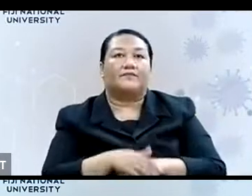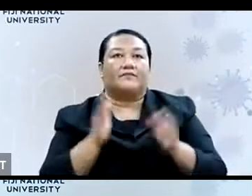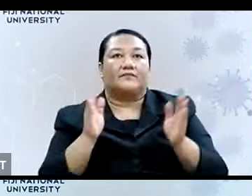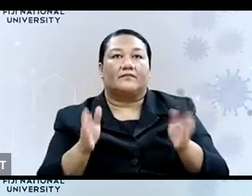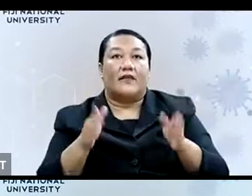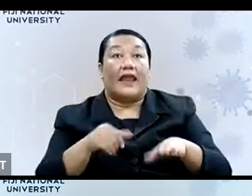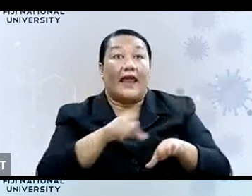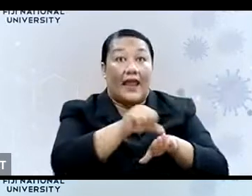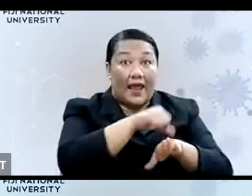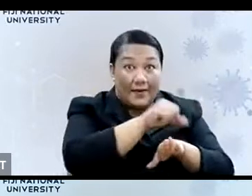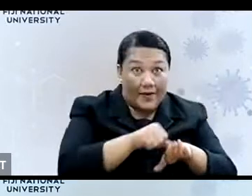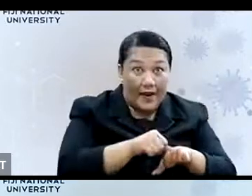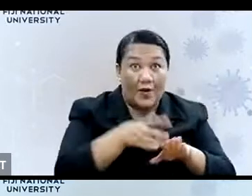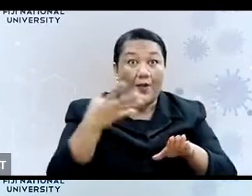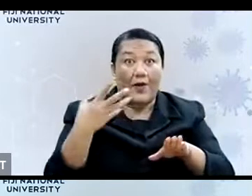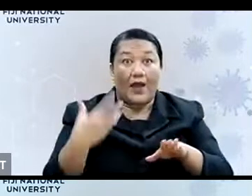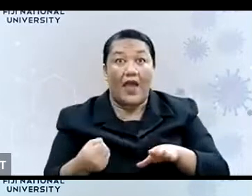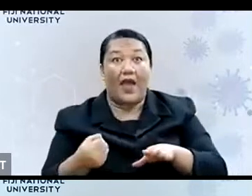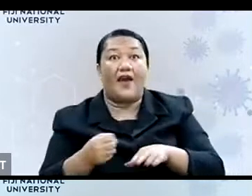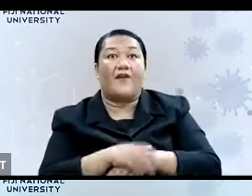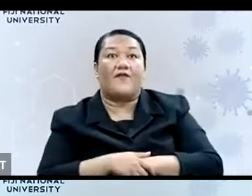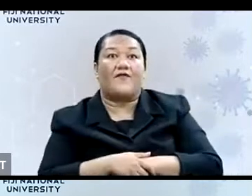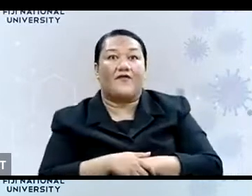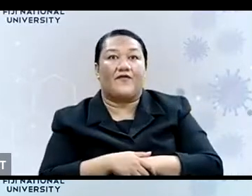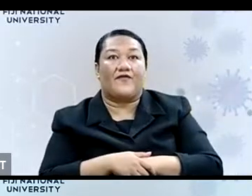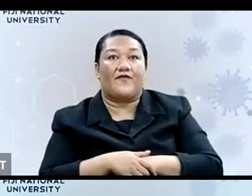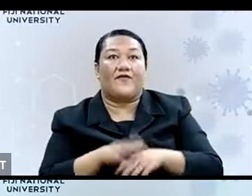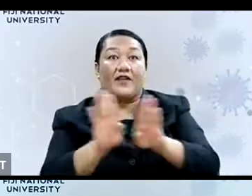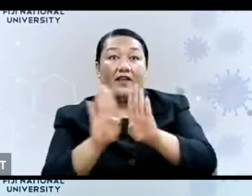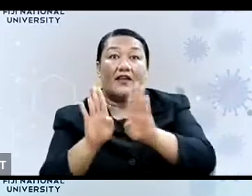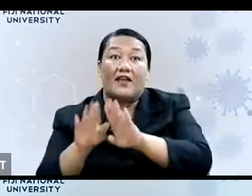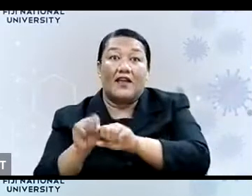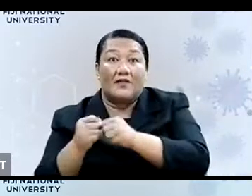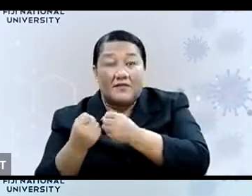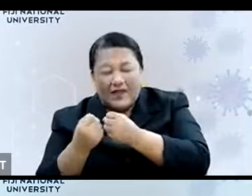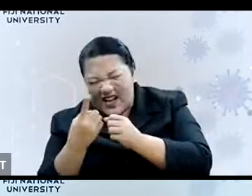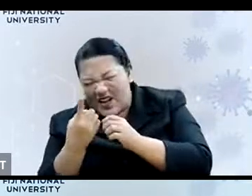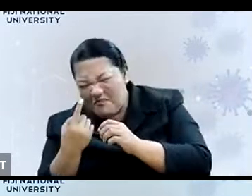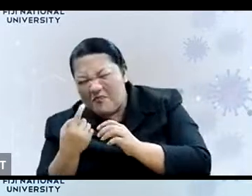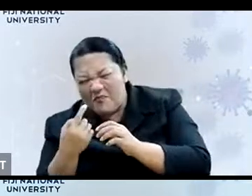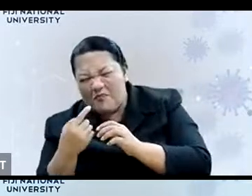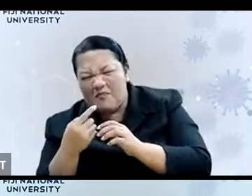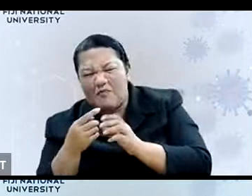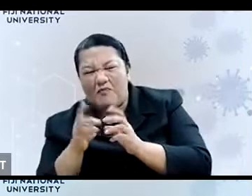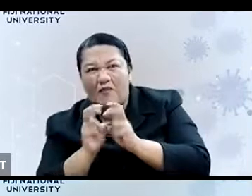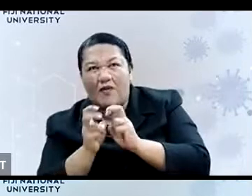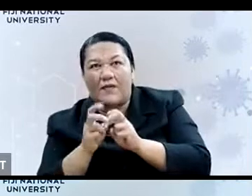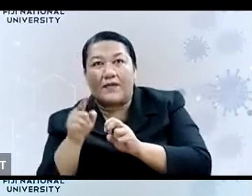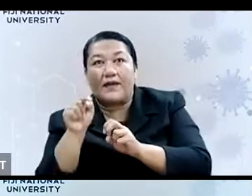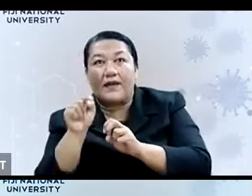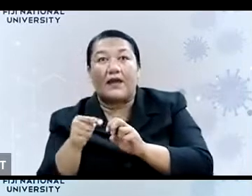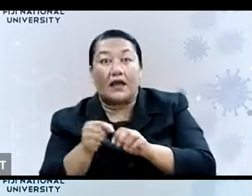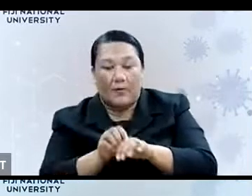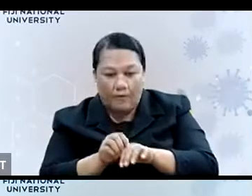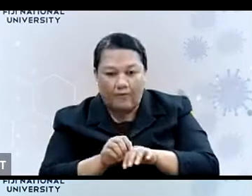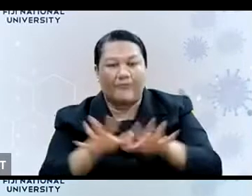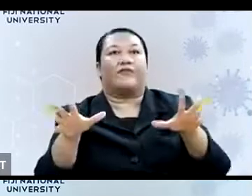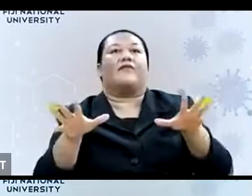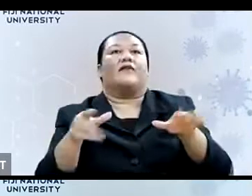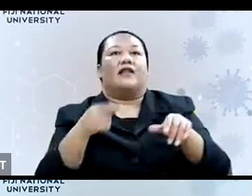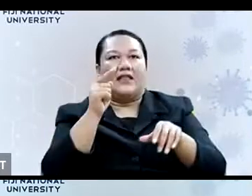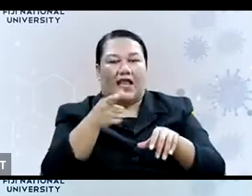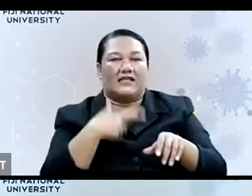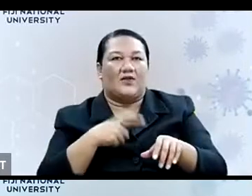had a breach in a border quarantine facility, and then the Delta variant came into the community. The response to the outbreak applied the